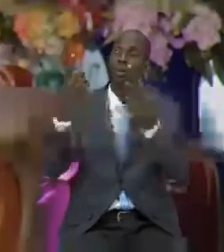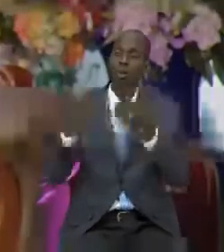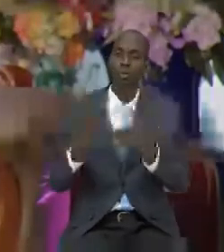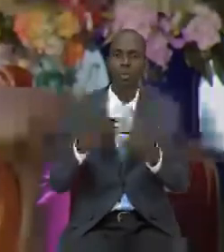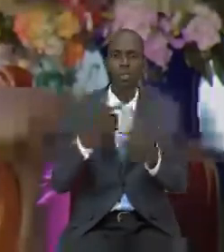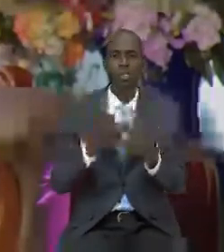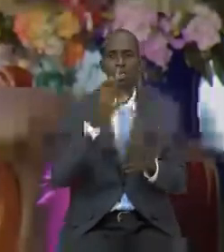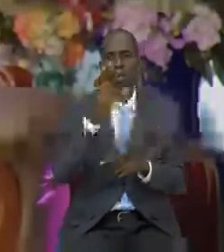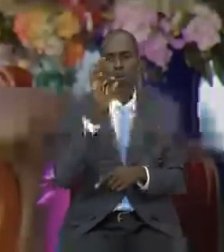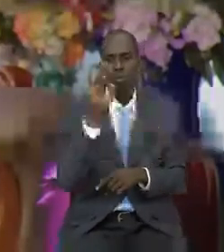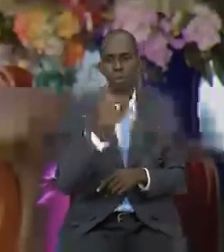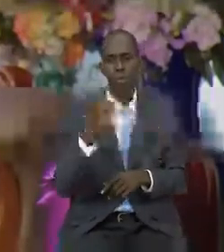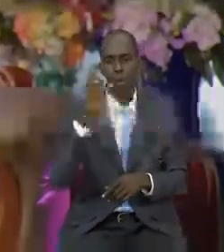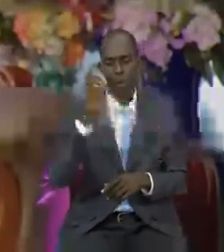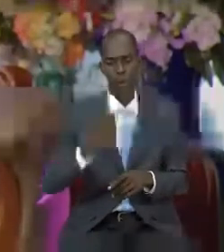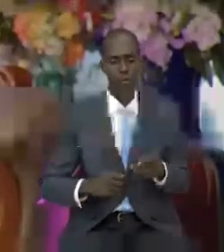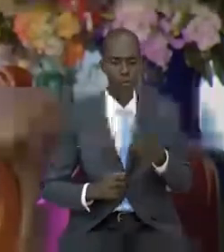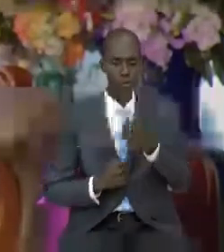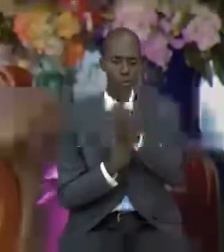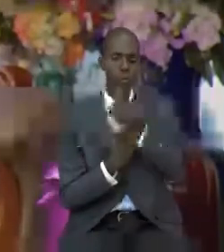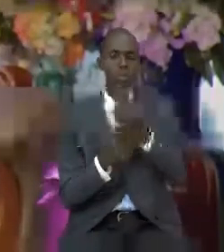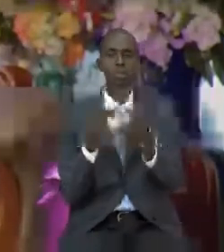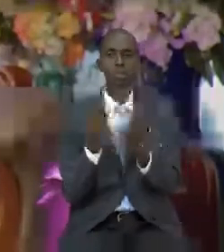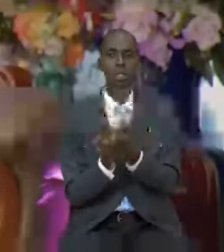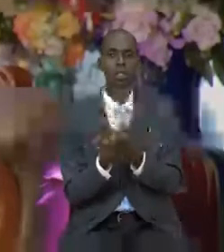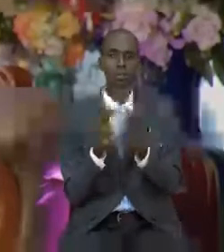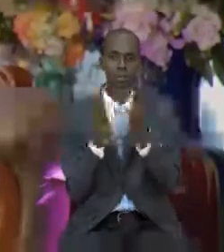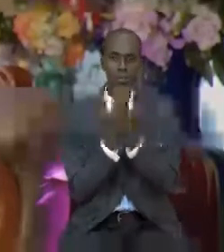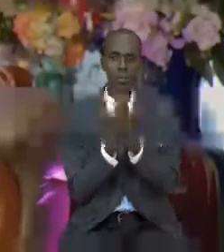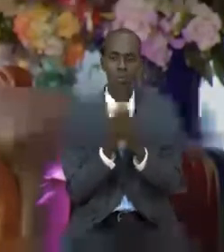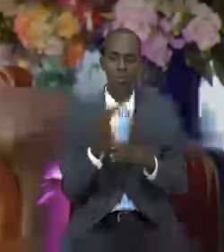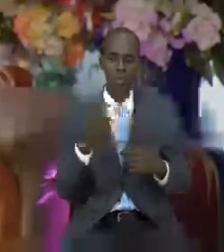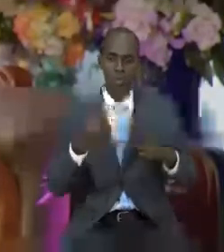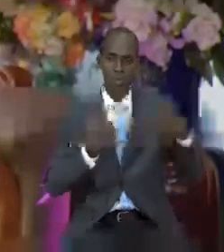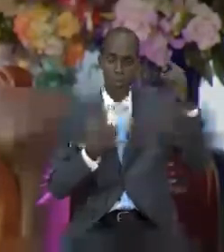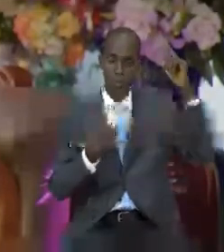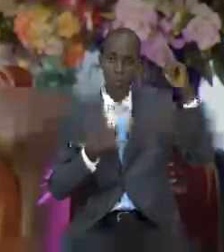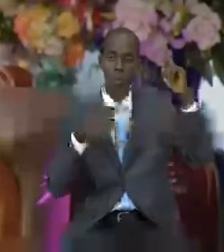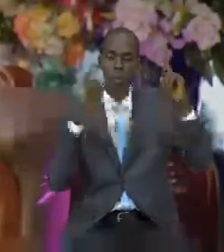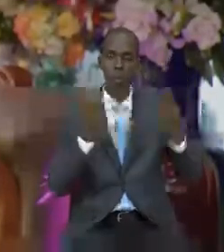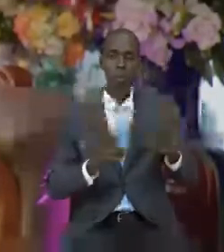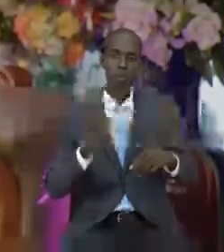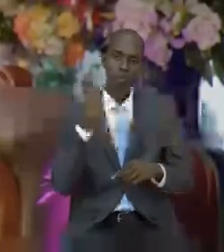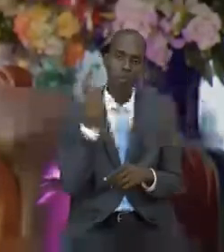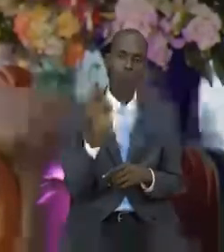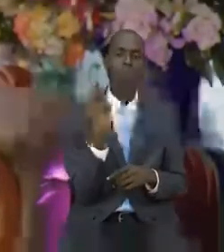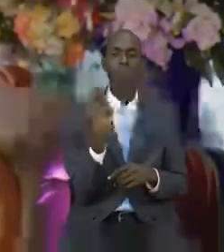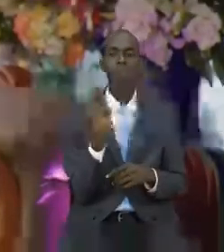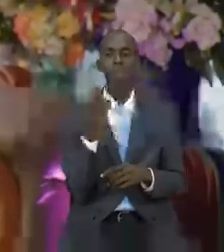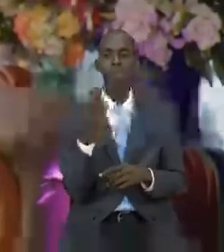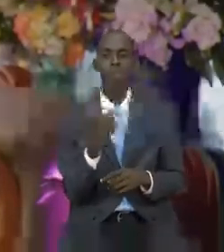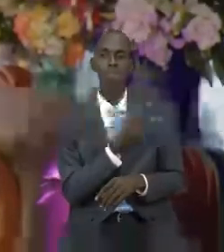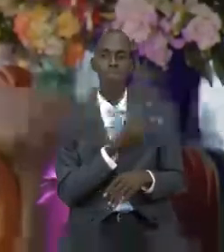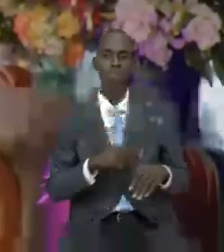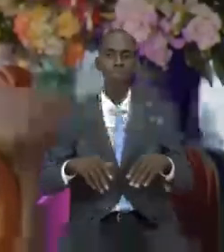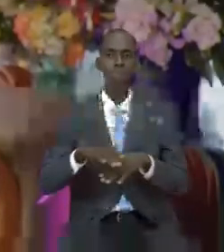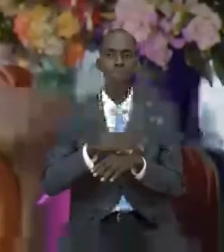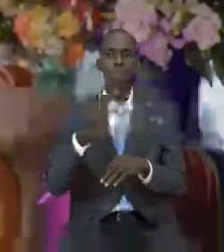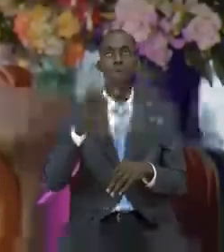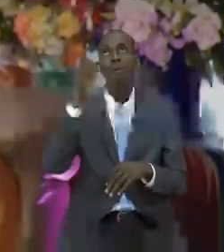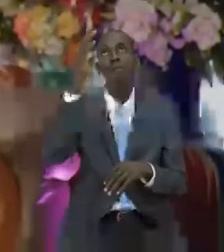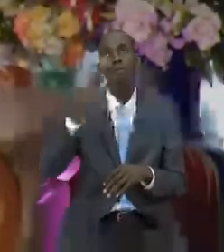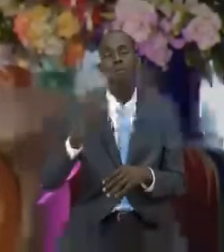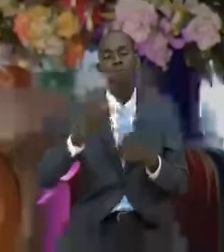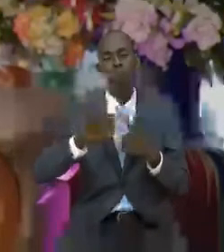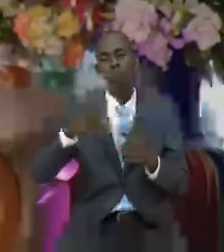must support the prayer. I must preach the kingdom of God to other cities